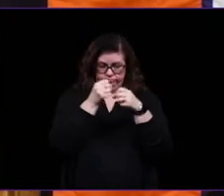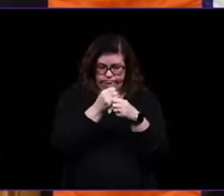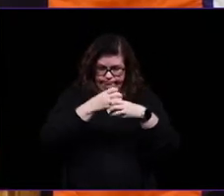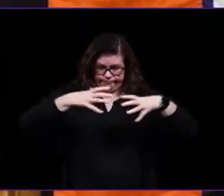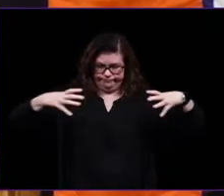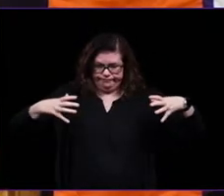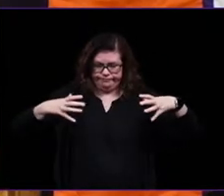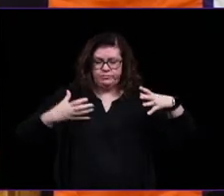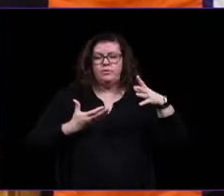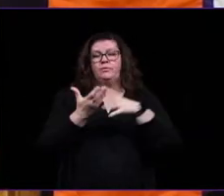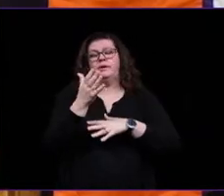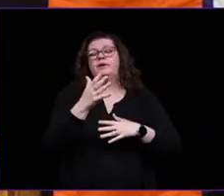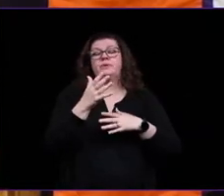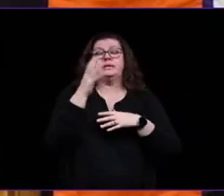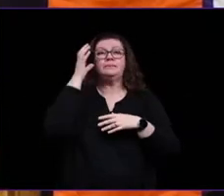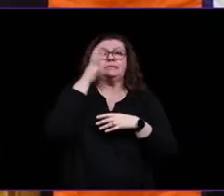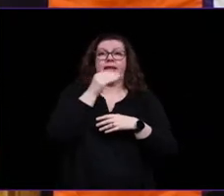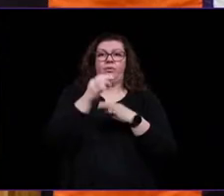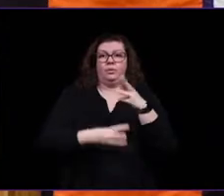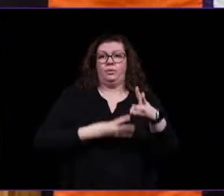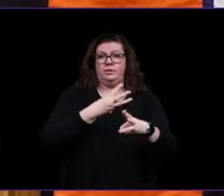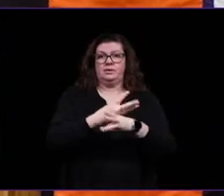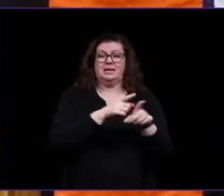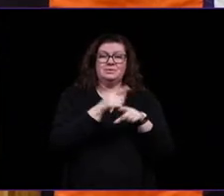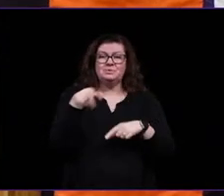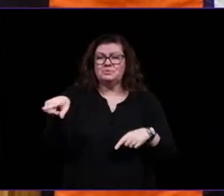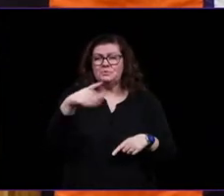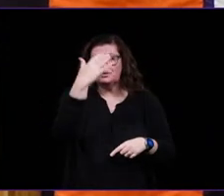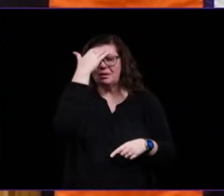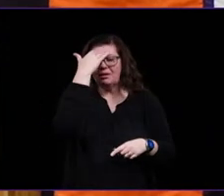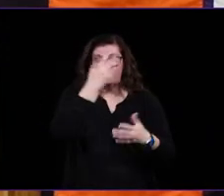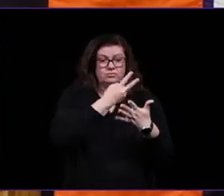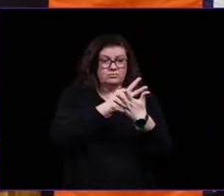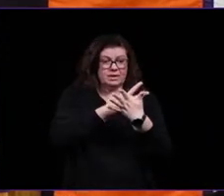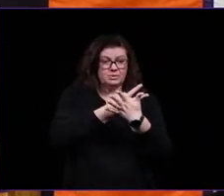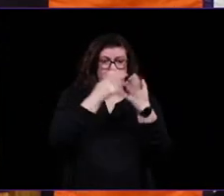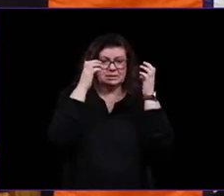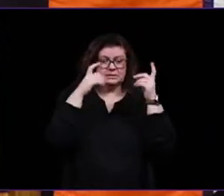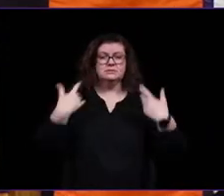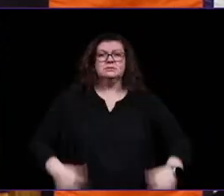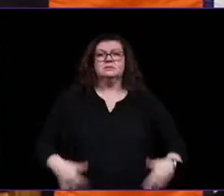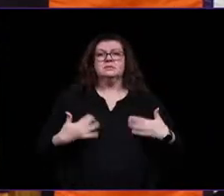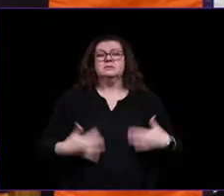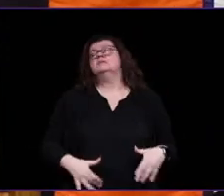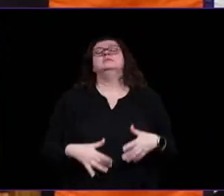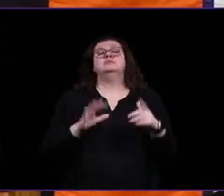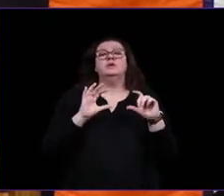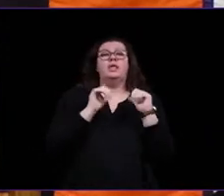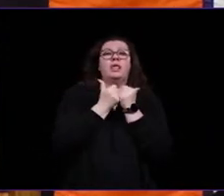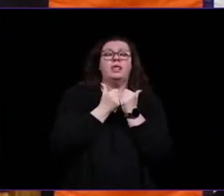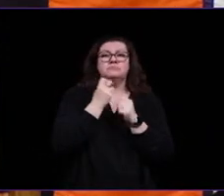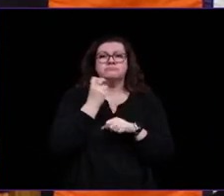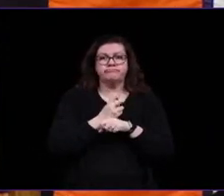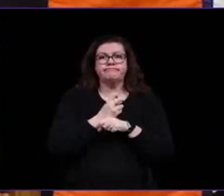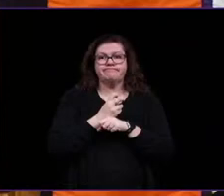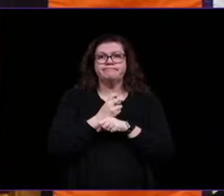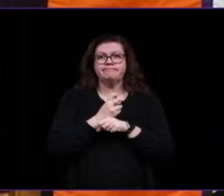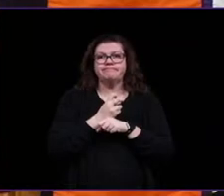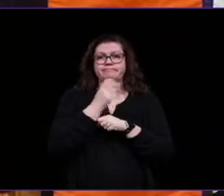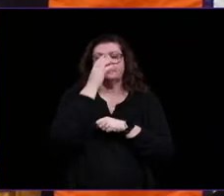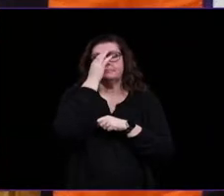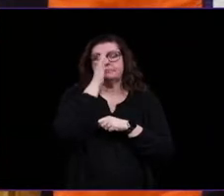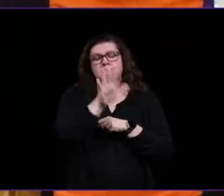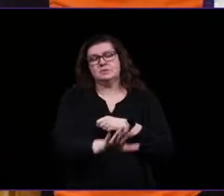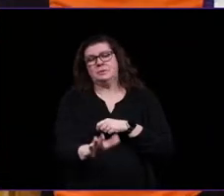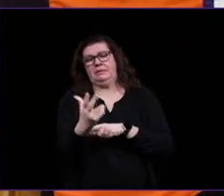world. As you know, graduate education is a very challenging and demanding process. Only 13%